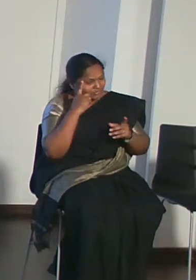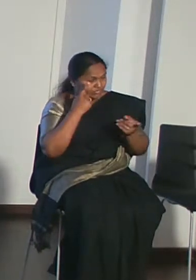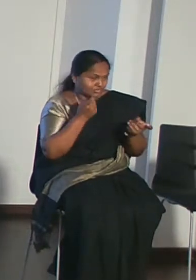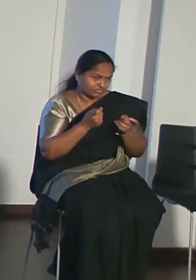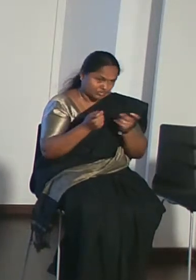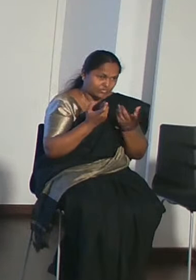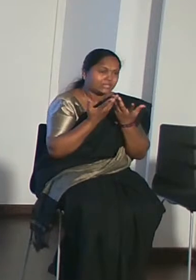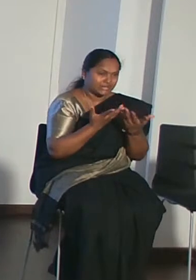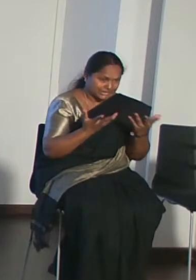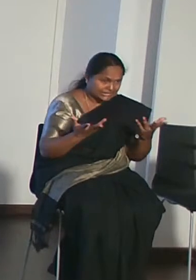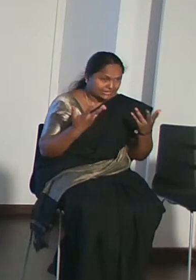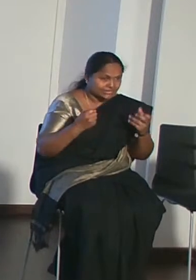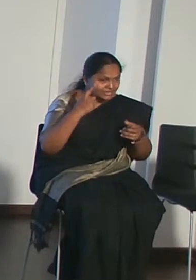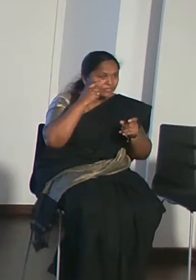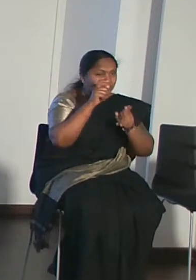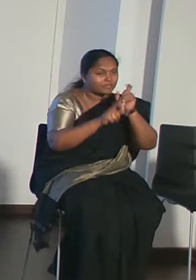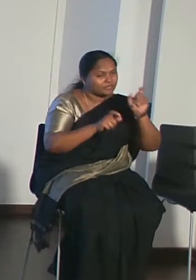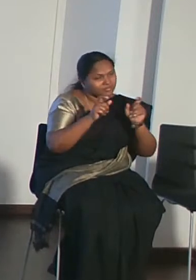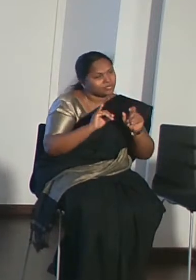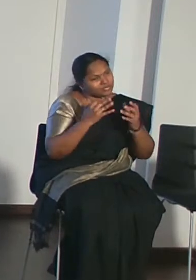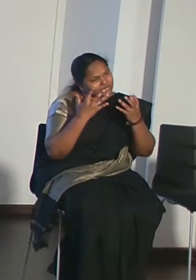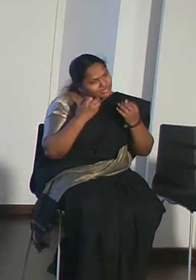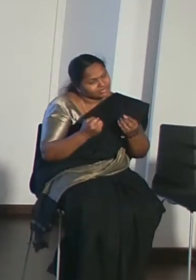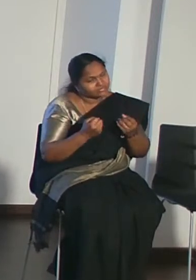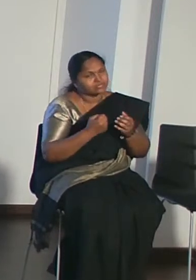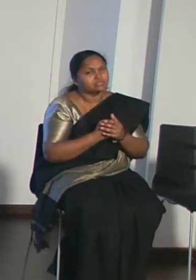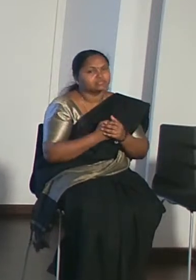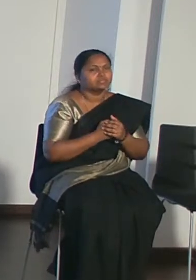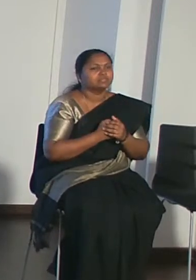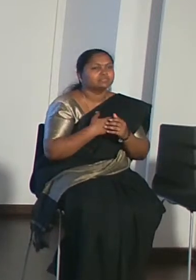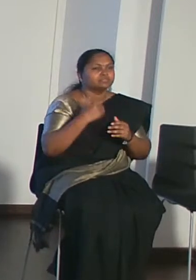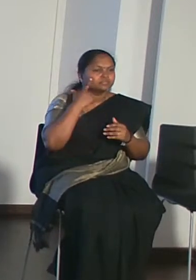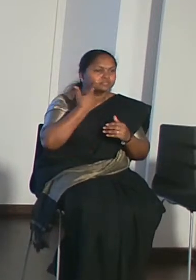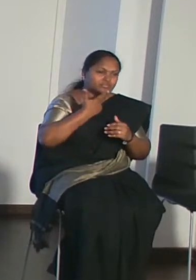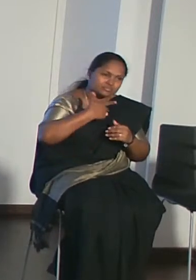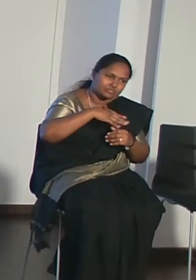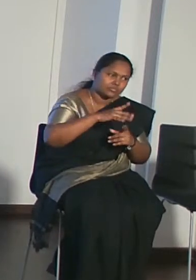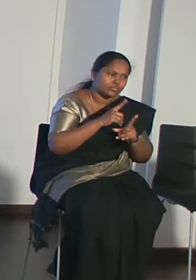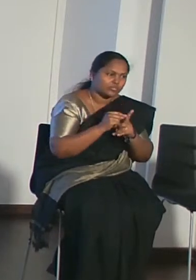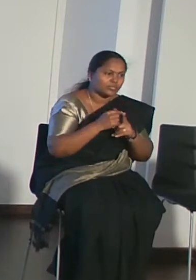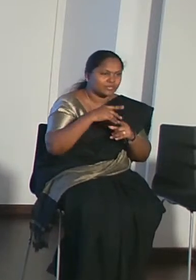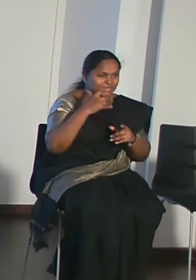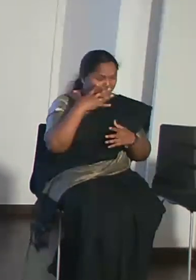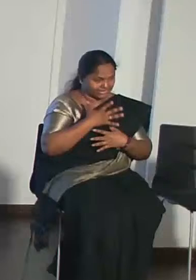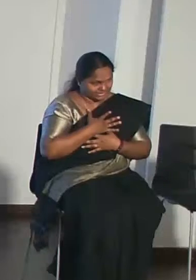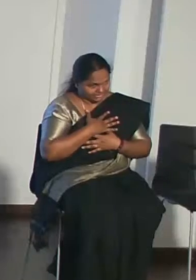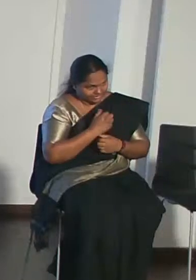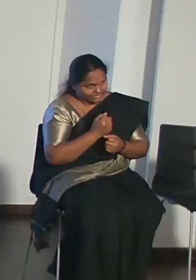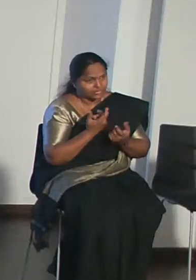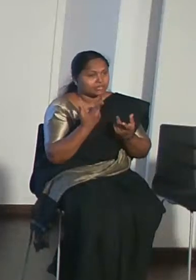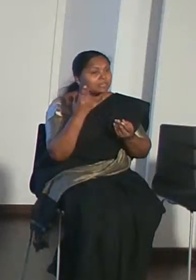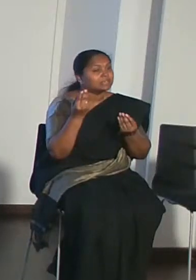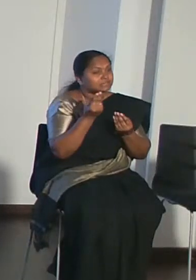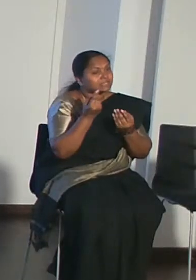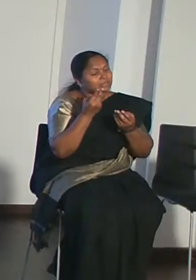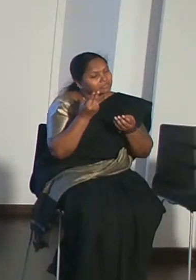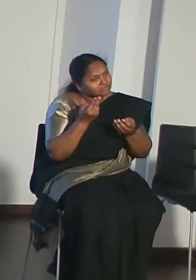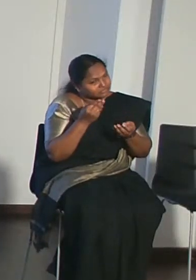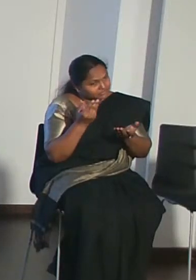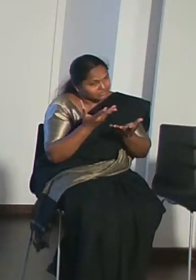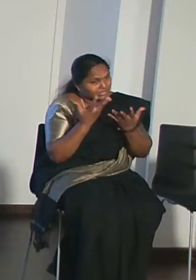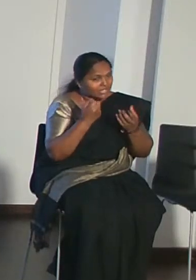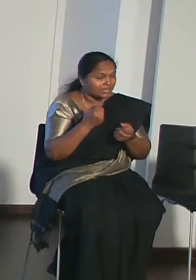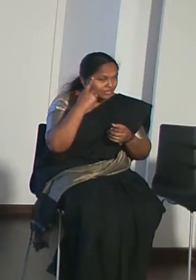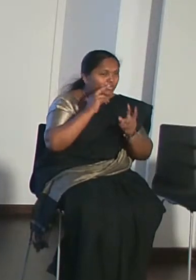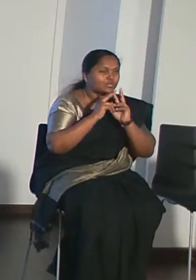controlling things, but it was also, in a way of letting go with trust. And that's something I think which we'll also